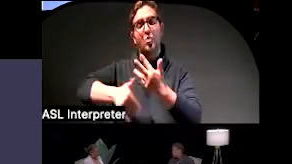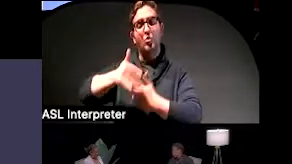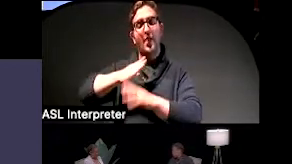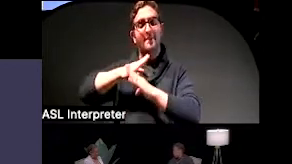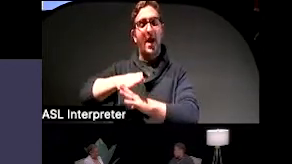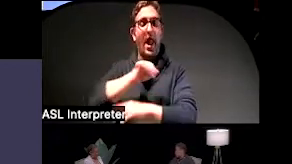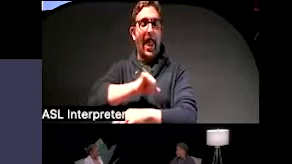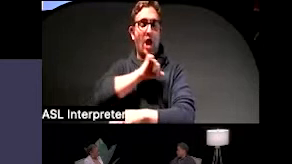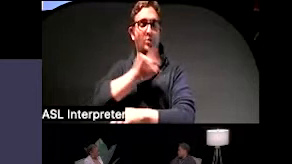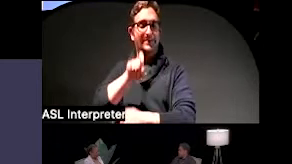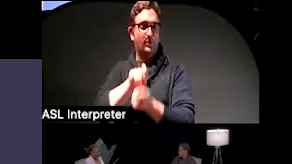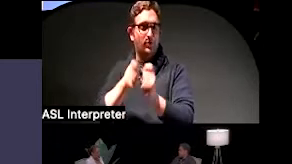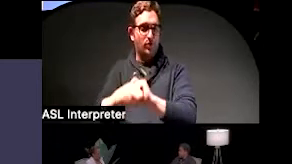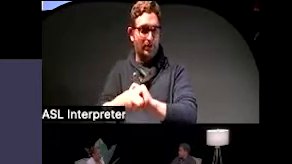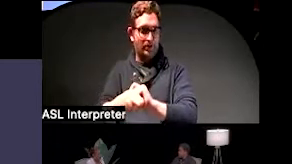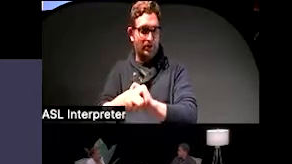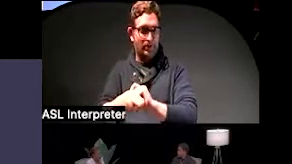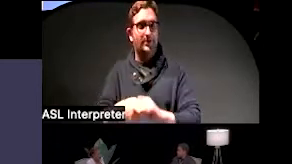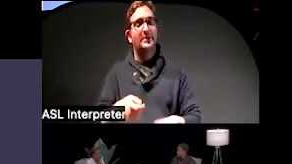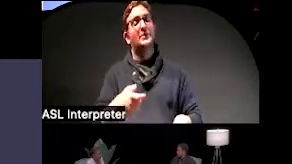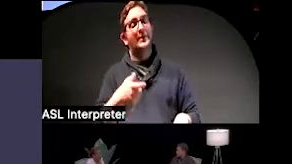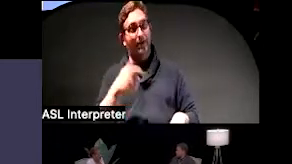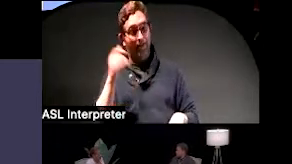need to be corrected? That's a really